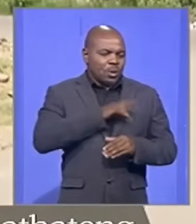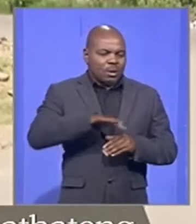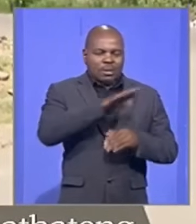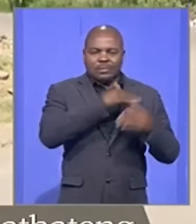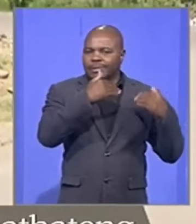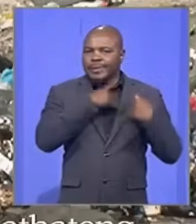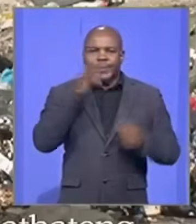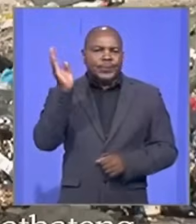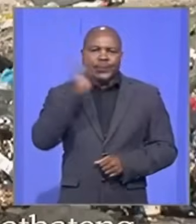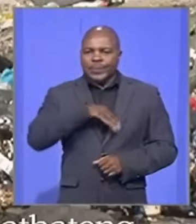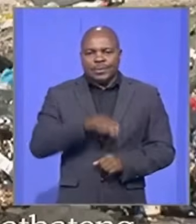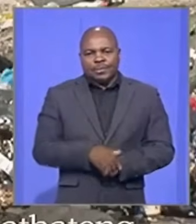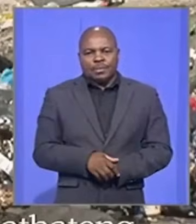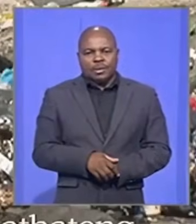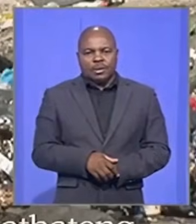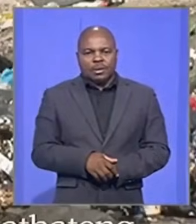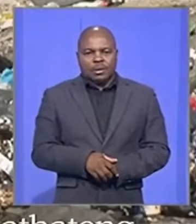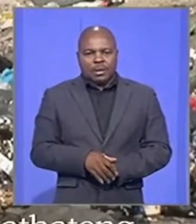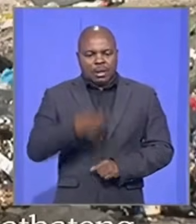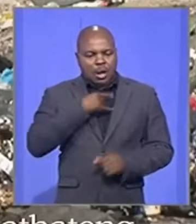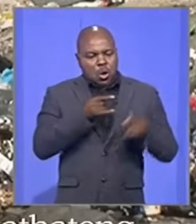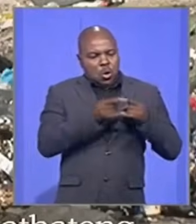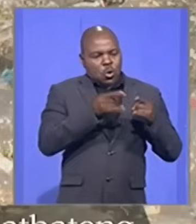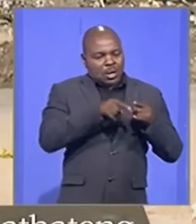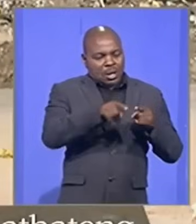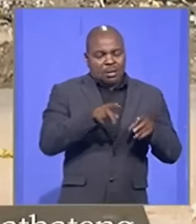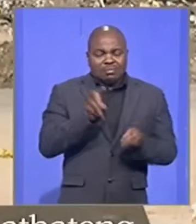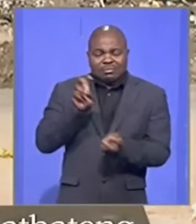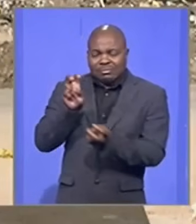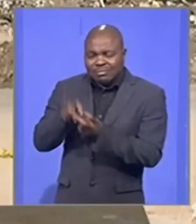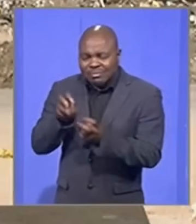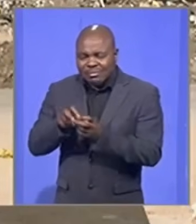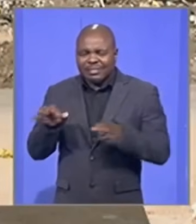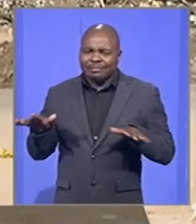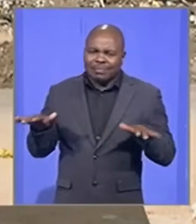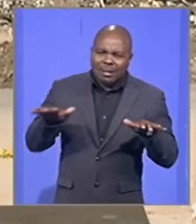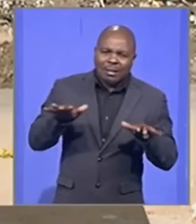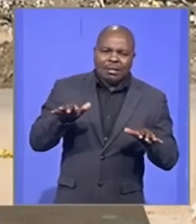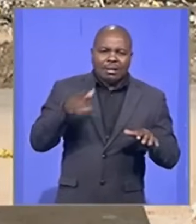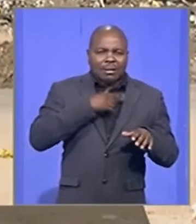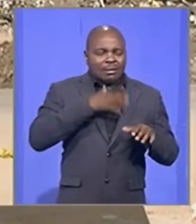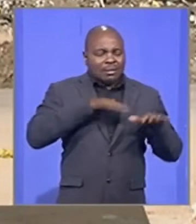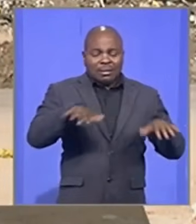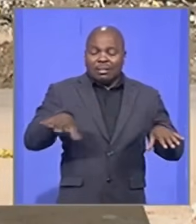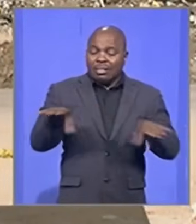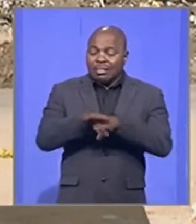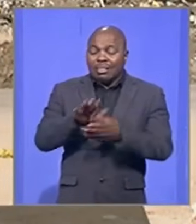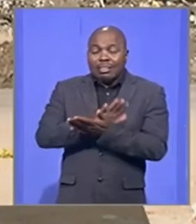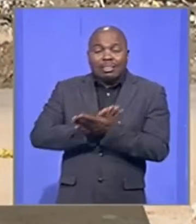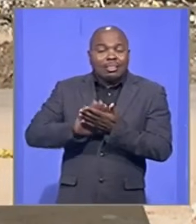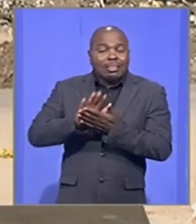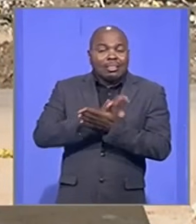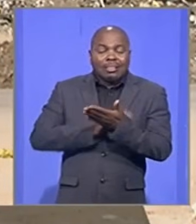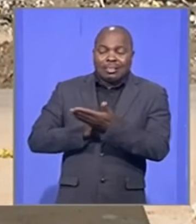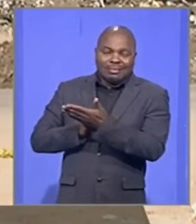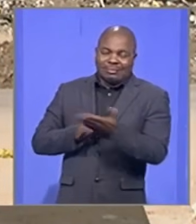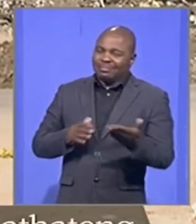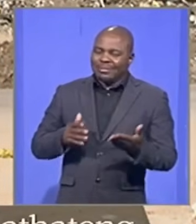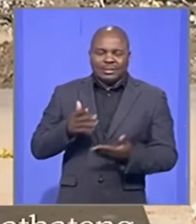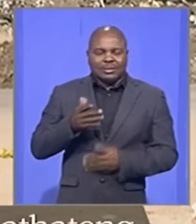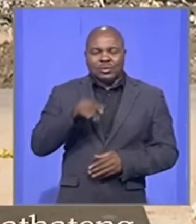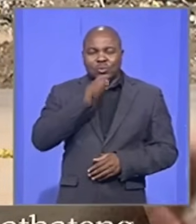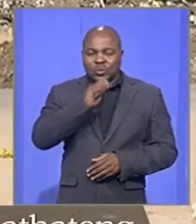le bohlweki. Re dula mo khoneng ke magundwane ke dintshi re dula mo ditshileng ha ona ntho botlhoko tshwana le hore